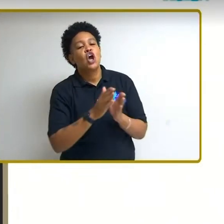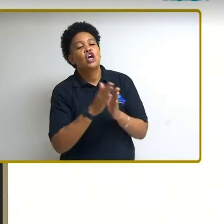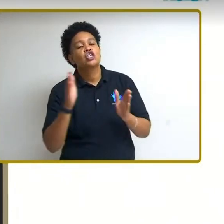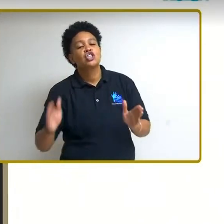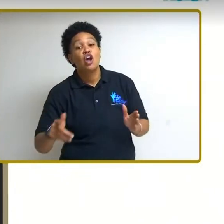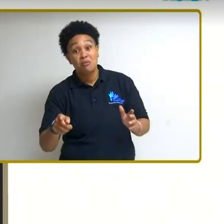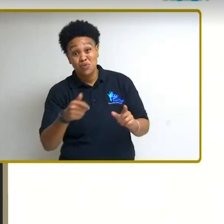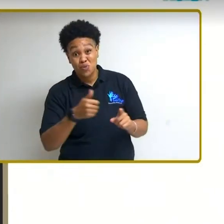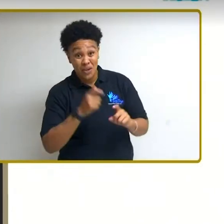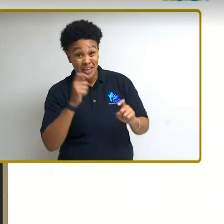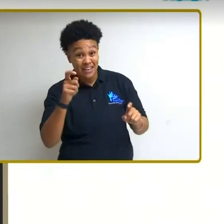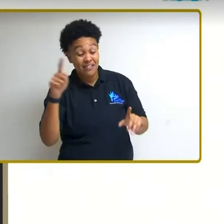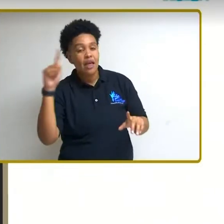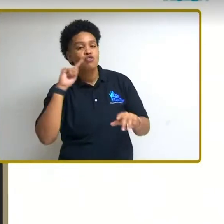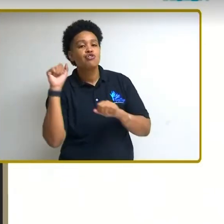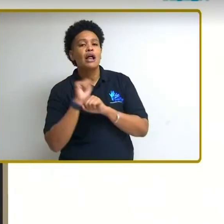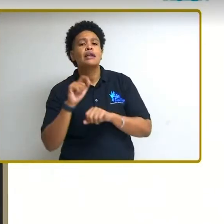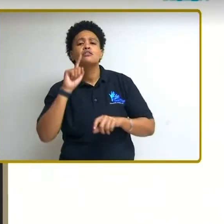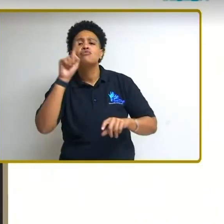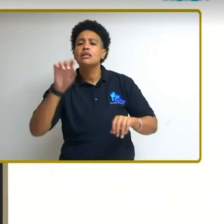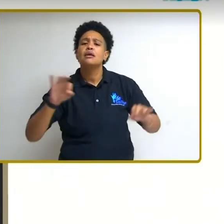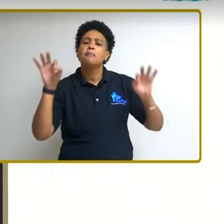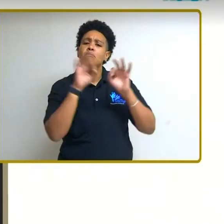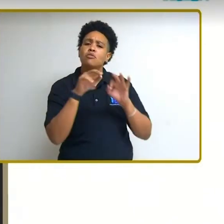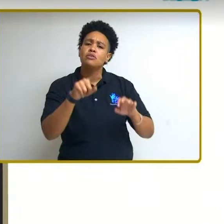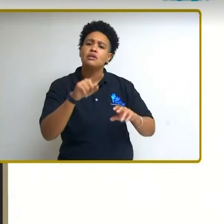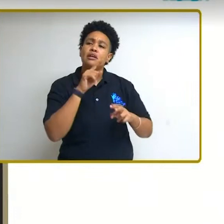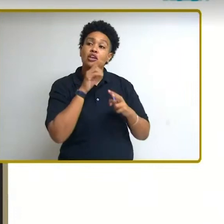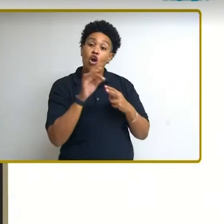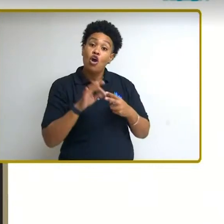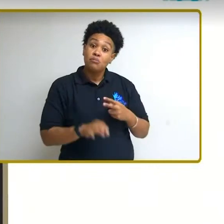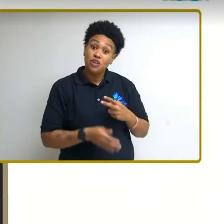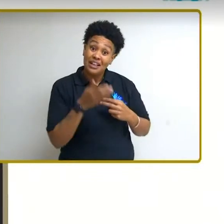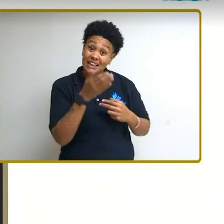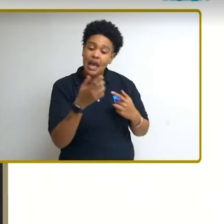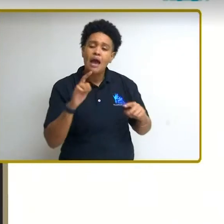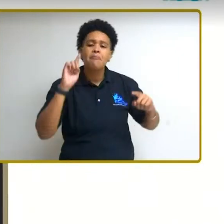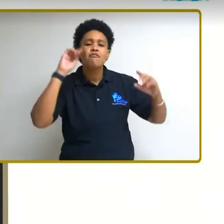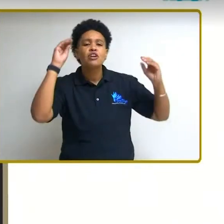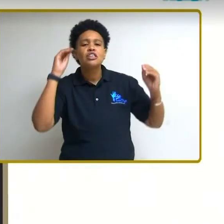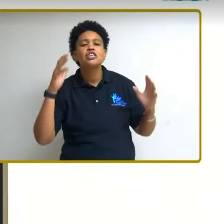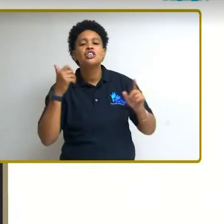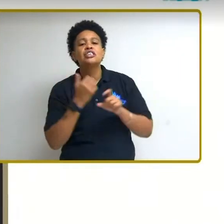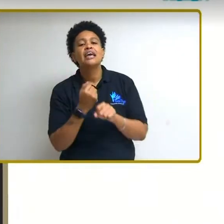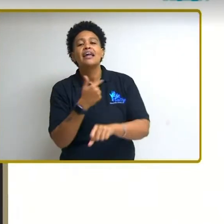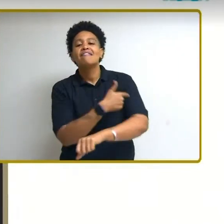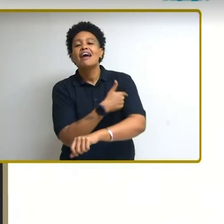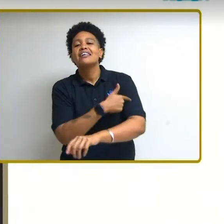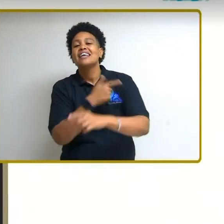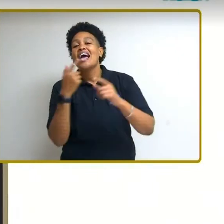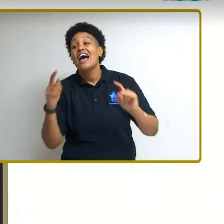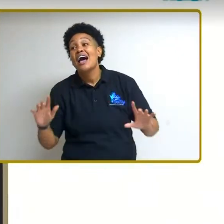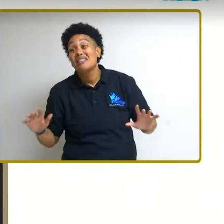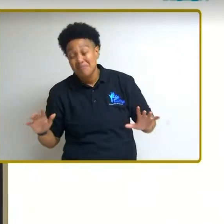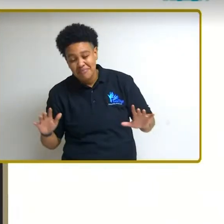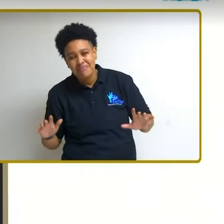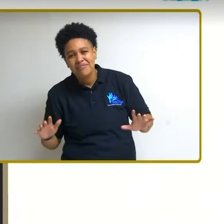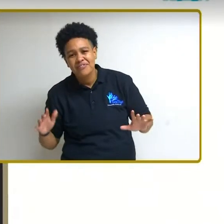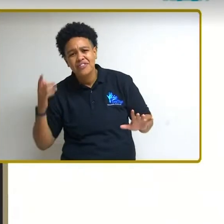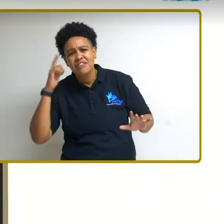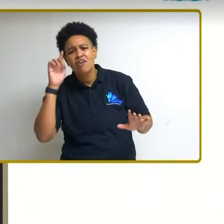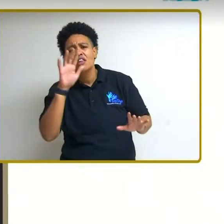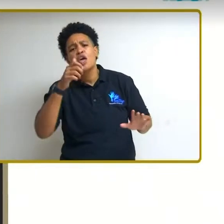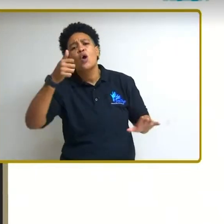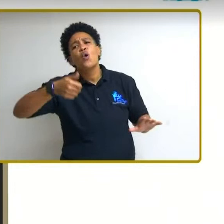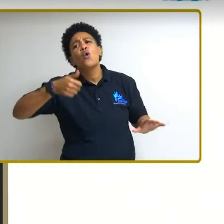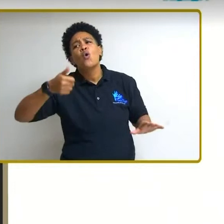so given that reality, it's very, very important that the option be there for teachers to get vaccinated for their